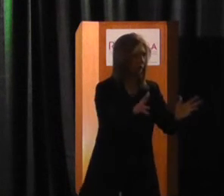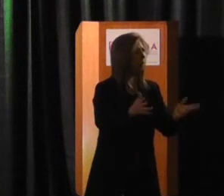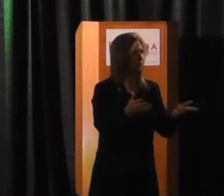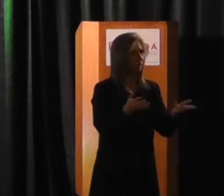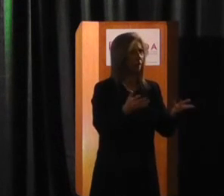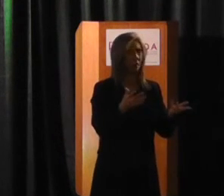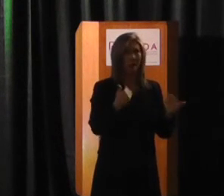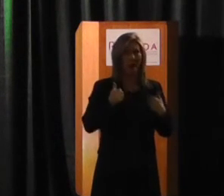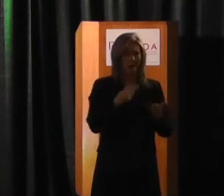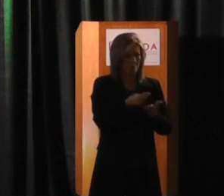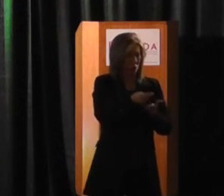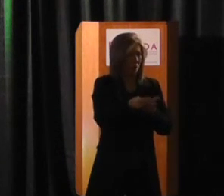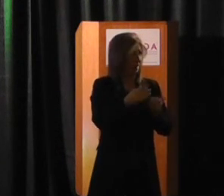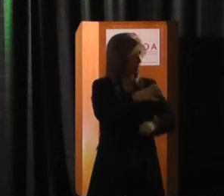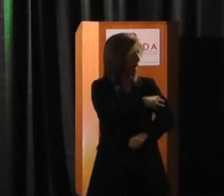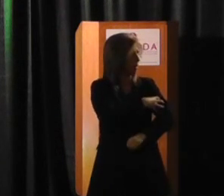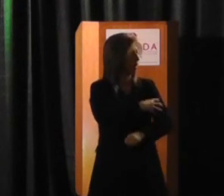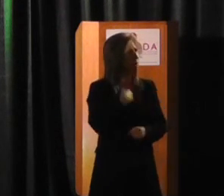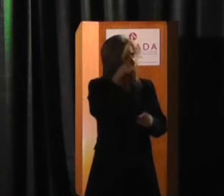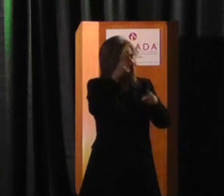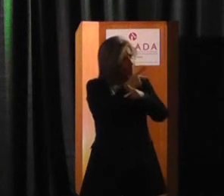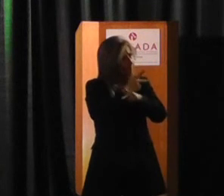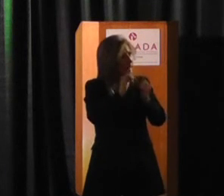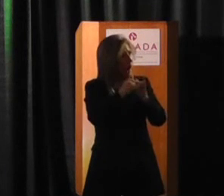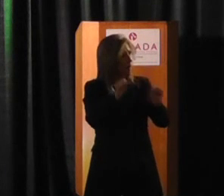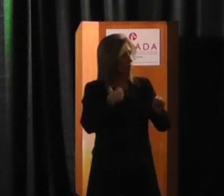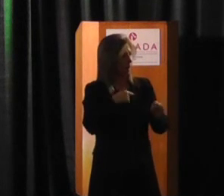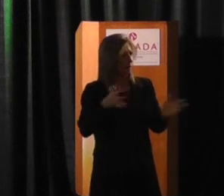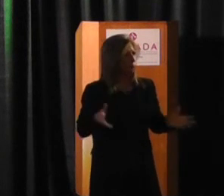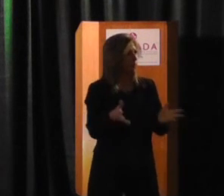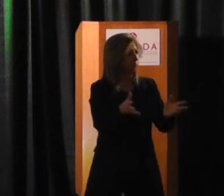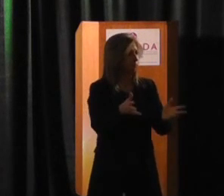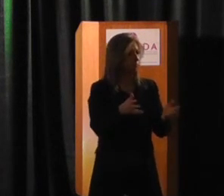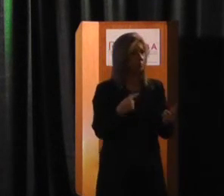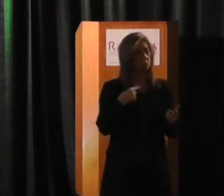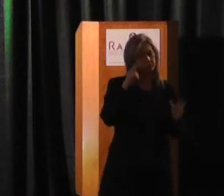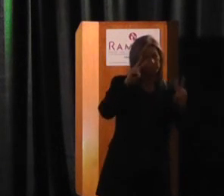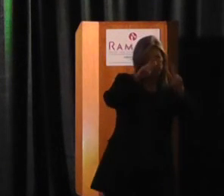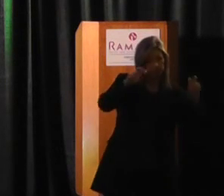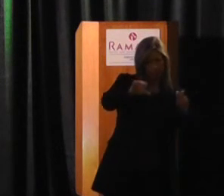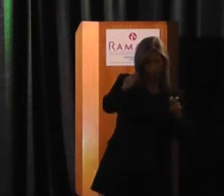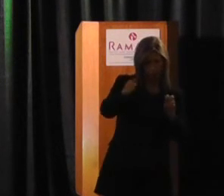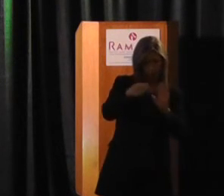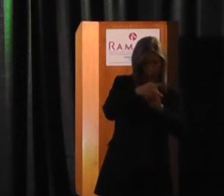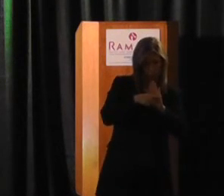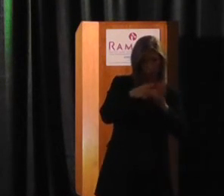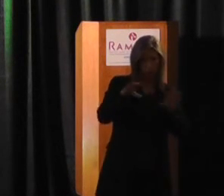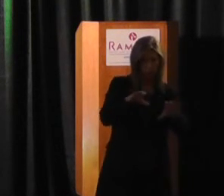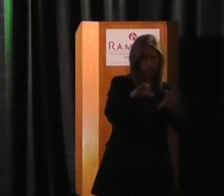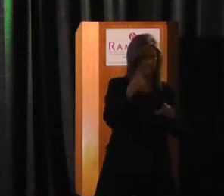to mobilize it. We looked to existing practices to see if there was another model to learn from and discovered the Grey Euro marketing